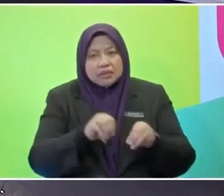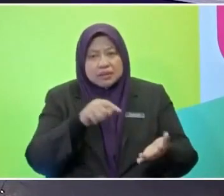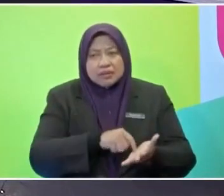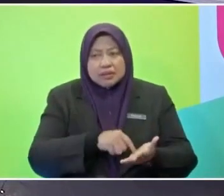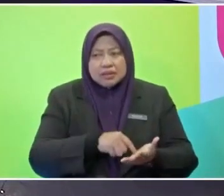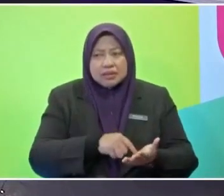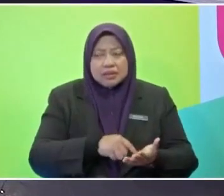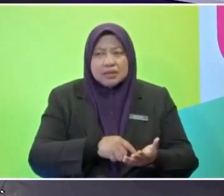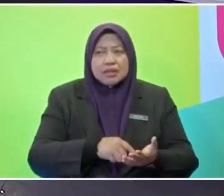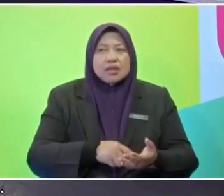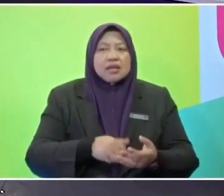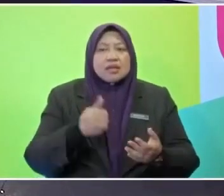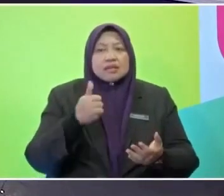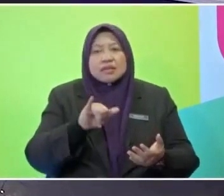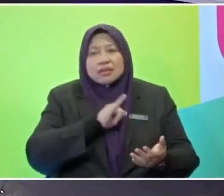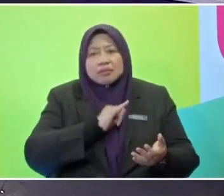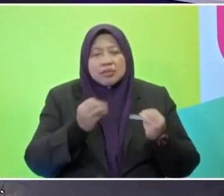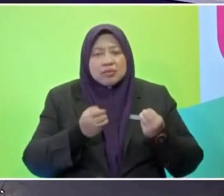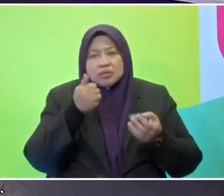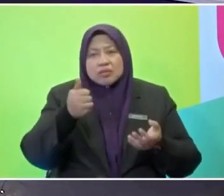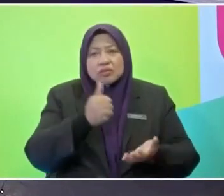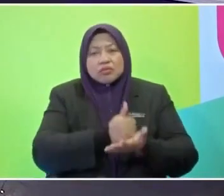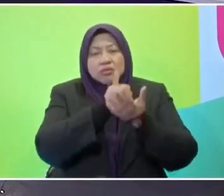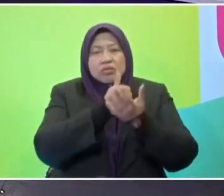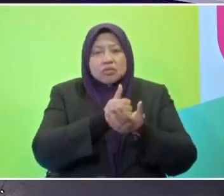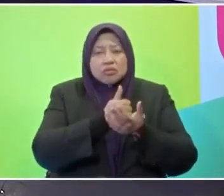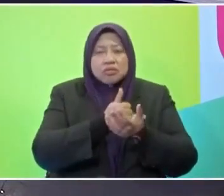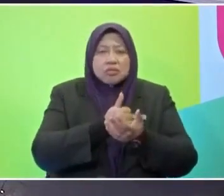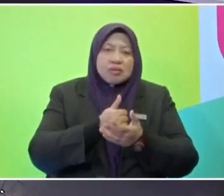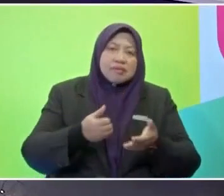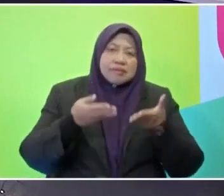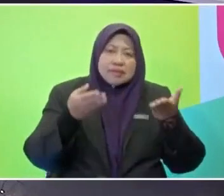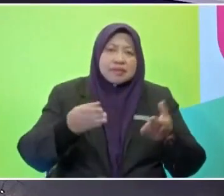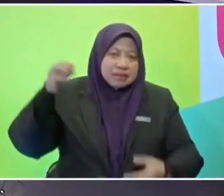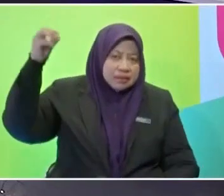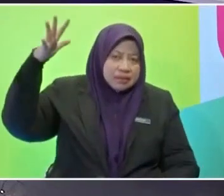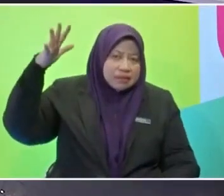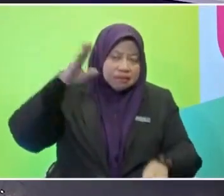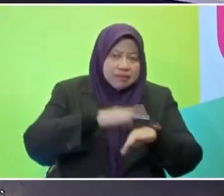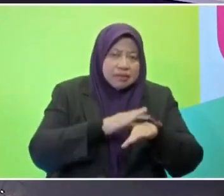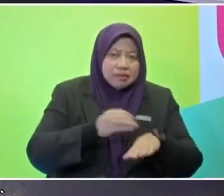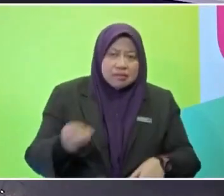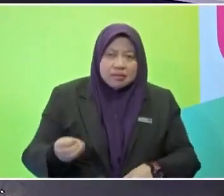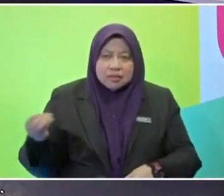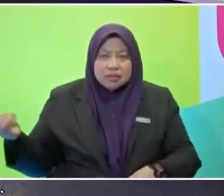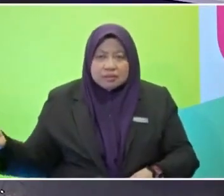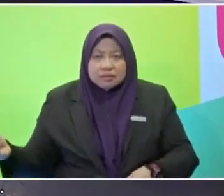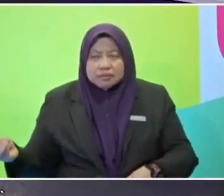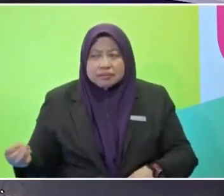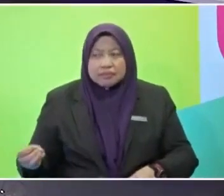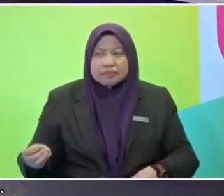horizontally. So Shafika, I need your help to shine upon the object from this angle and